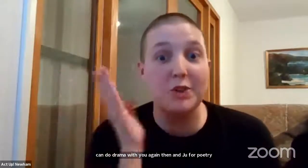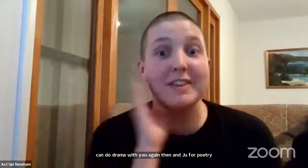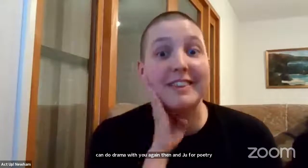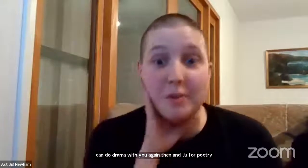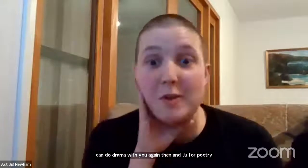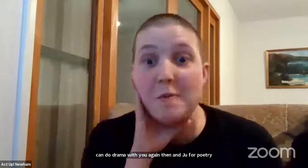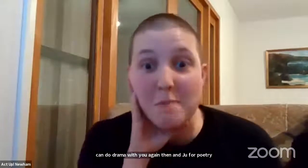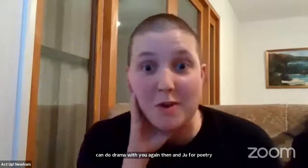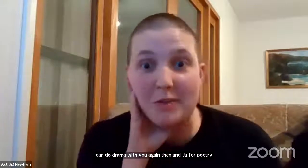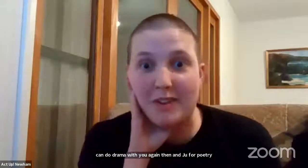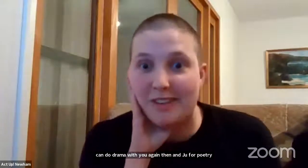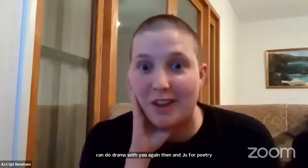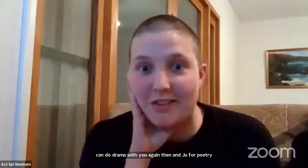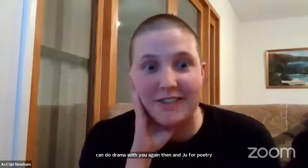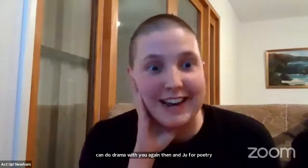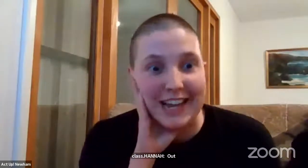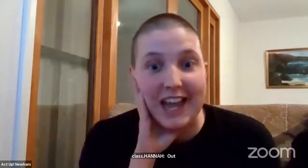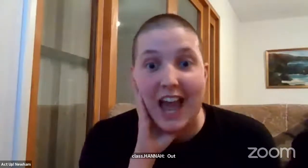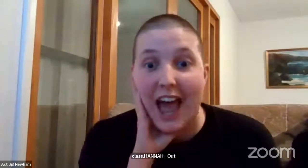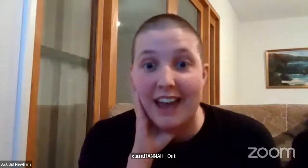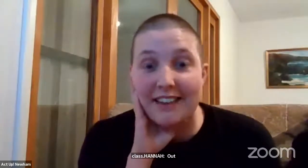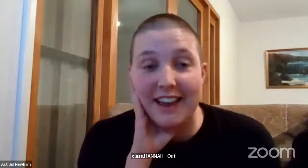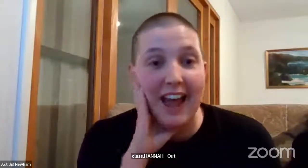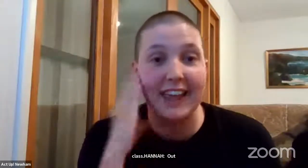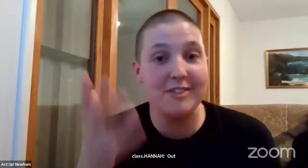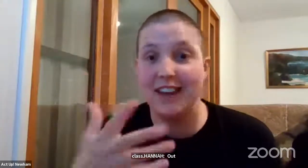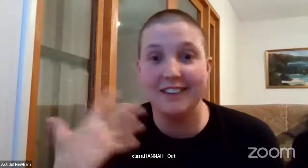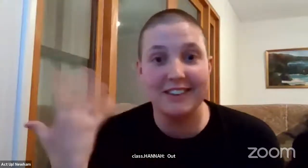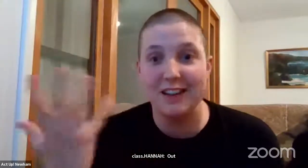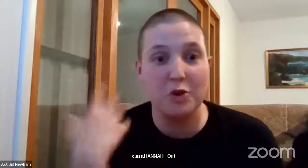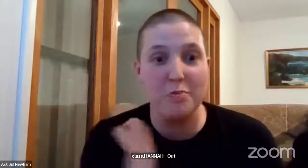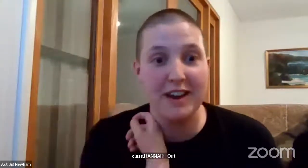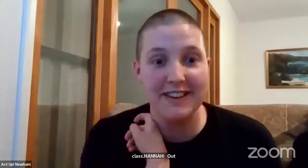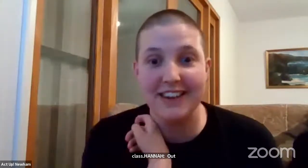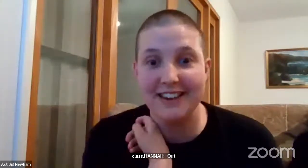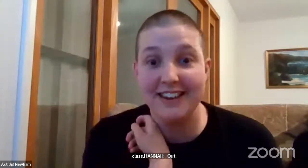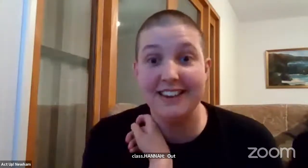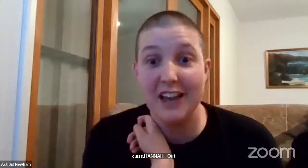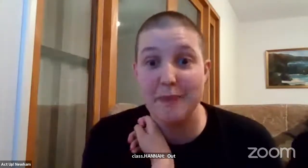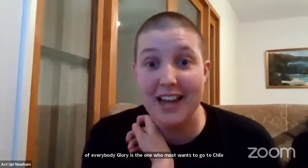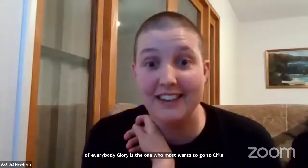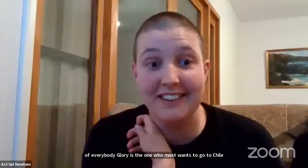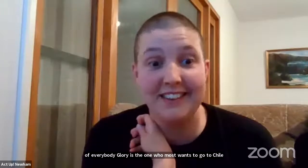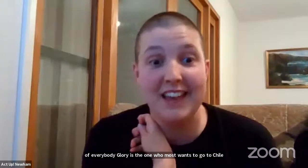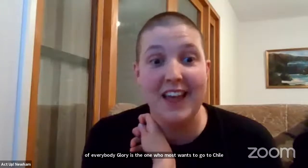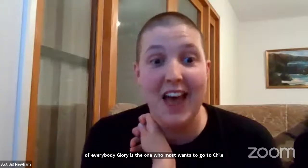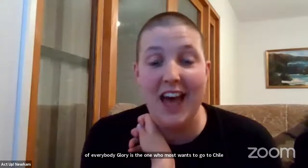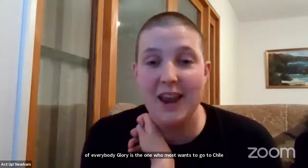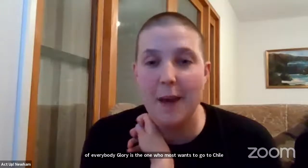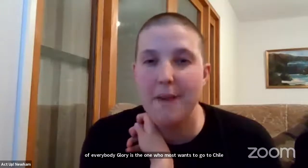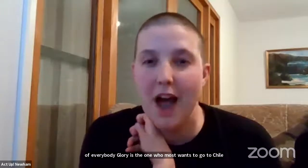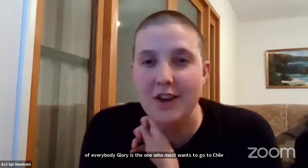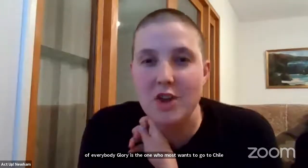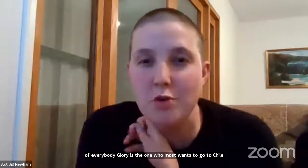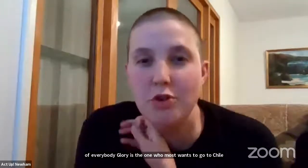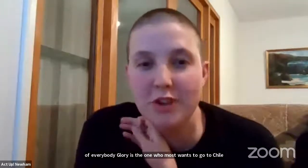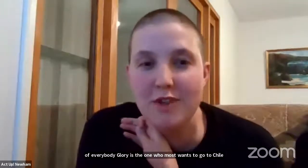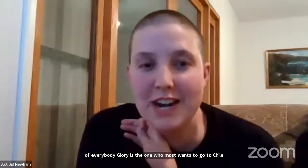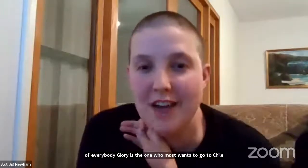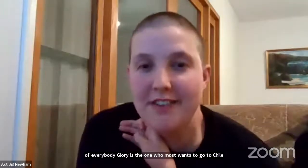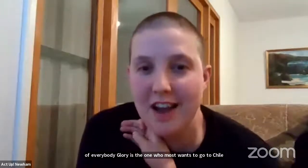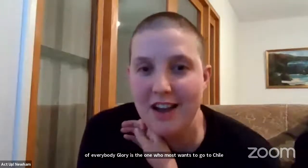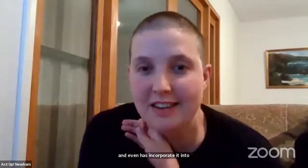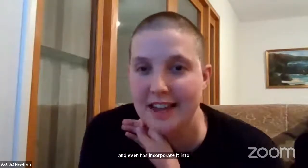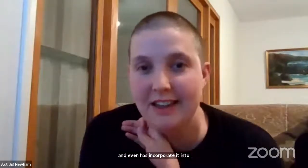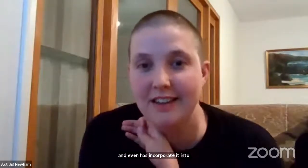everybody, Gloria is the one who most wants to go to Chile and even has incorporated it into his life plans. And I know you also